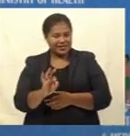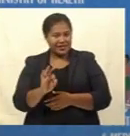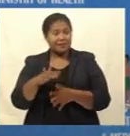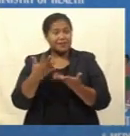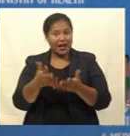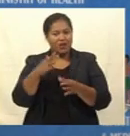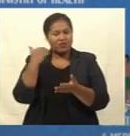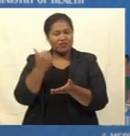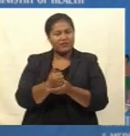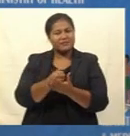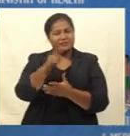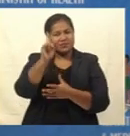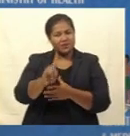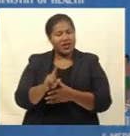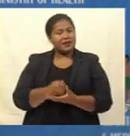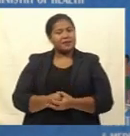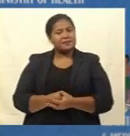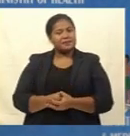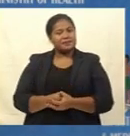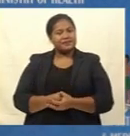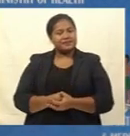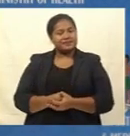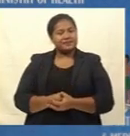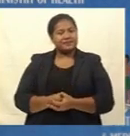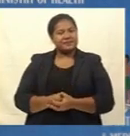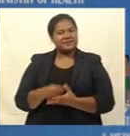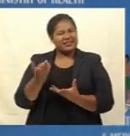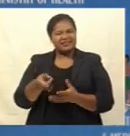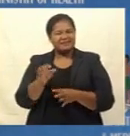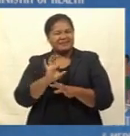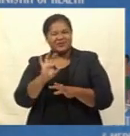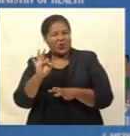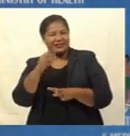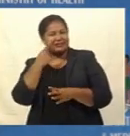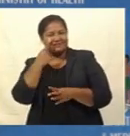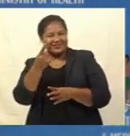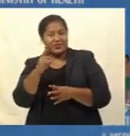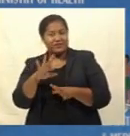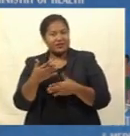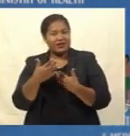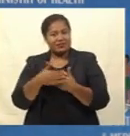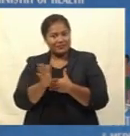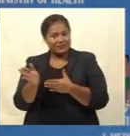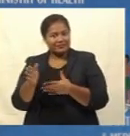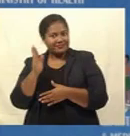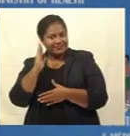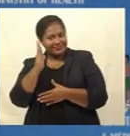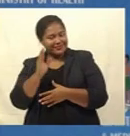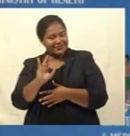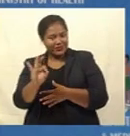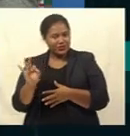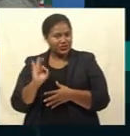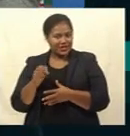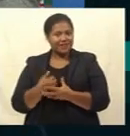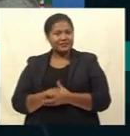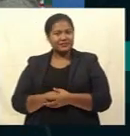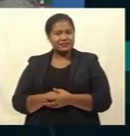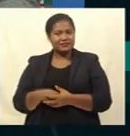not looking into opening schools as isolation centers. Edwin.